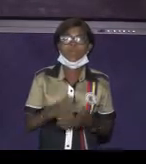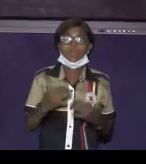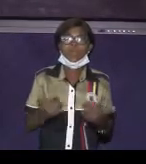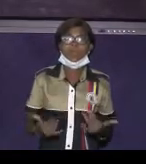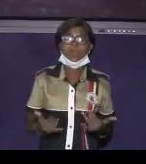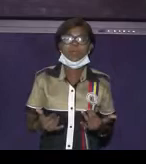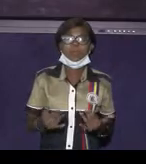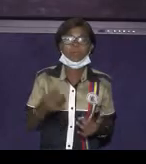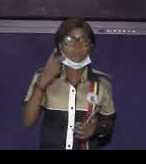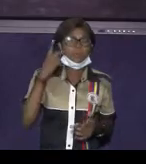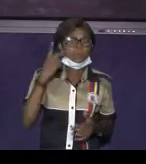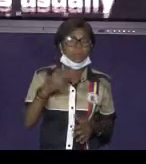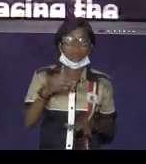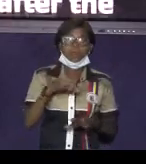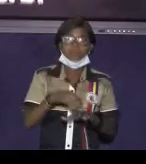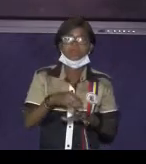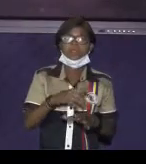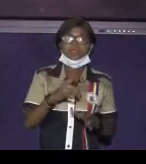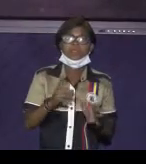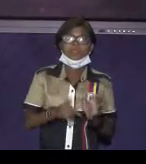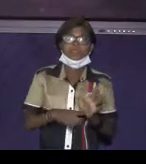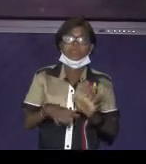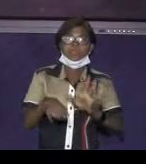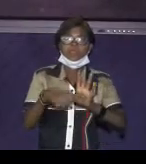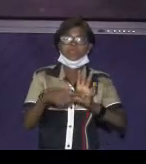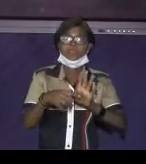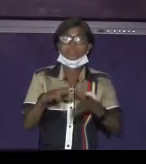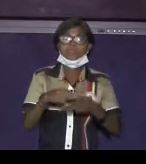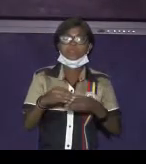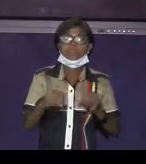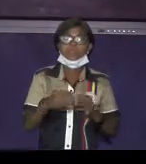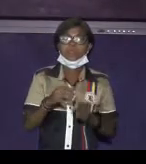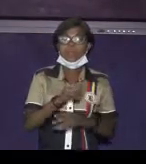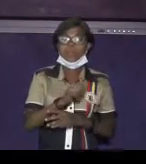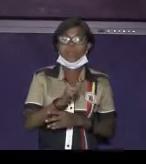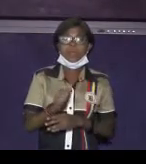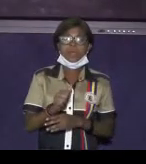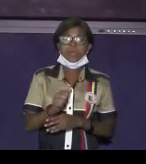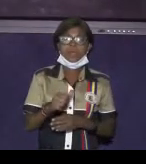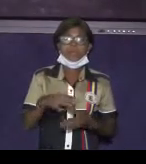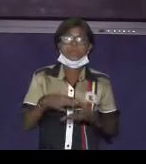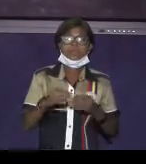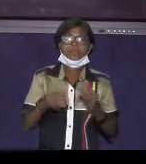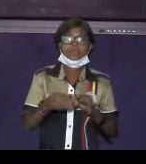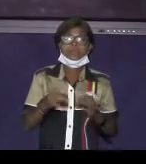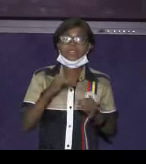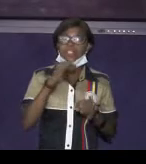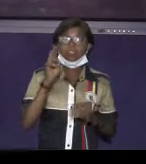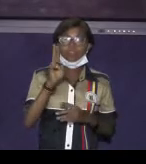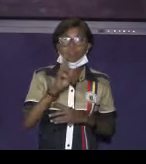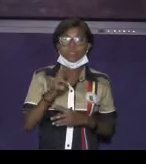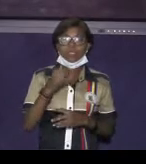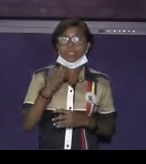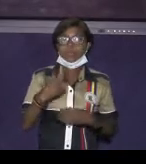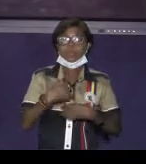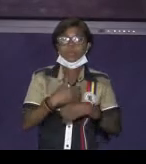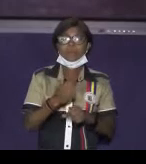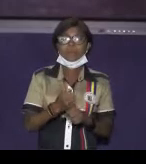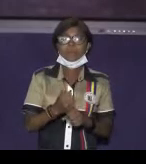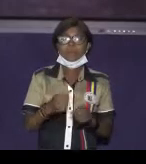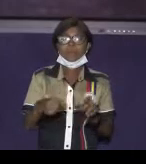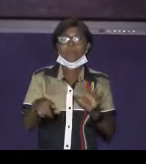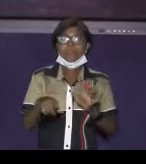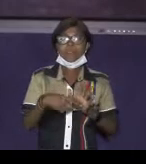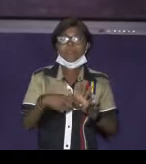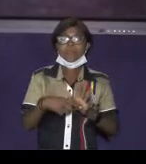Now, looking at negative sentences. A sentence is usually made negative in English by placing